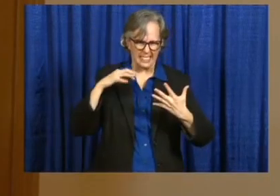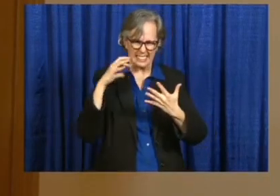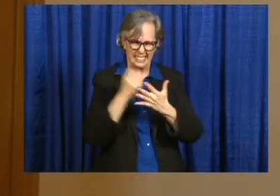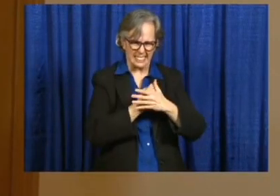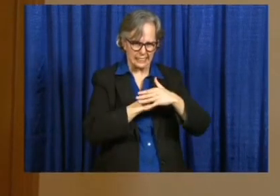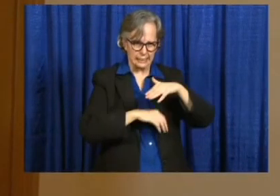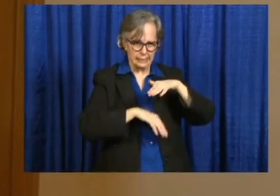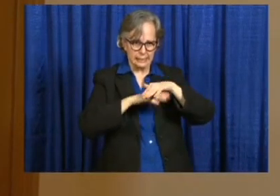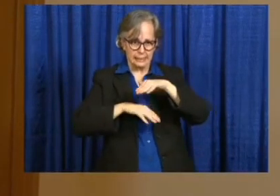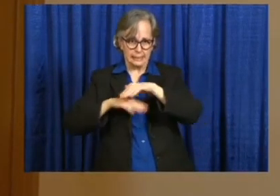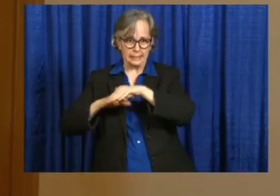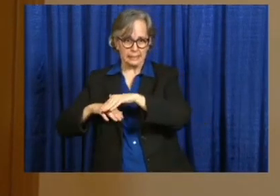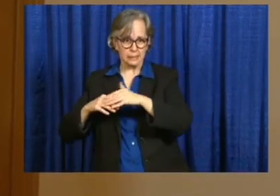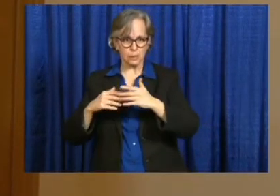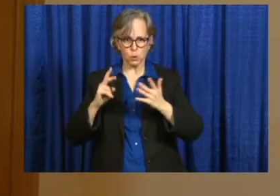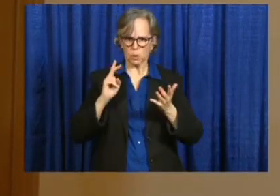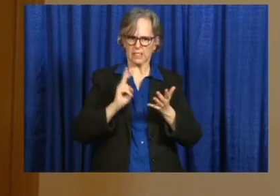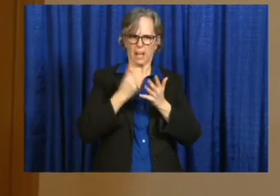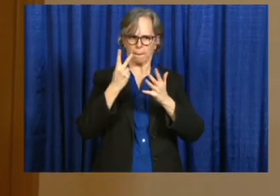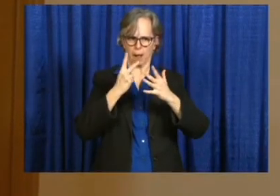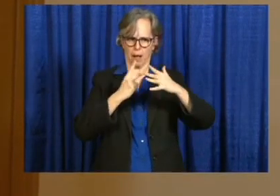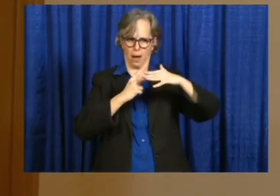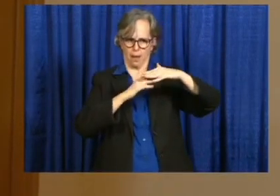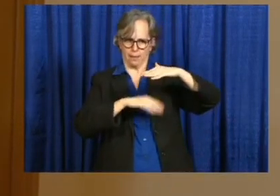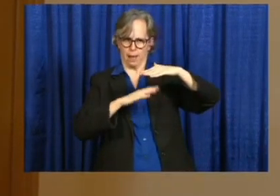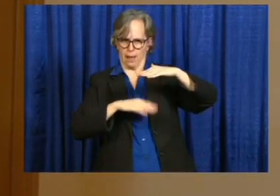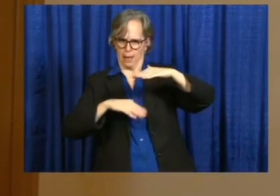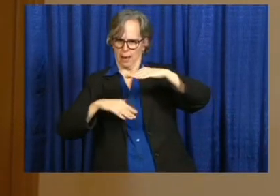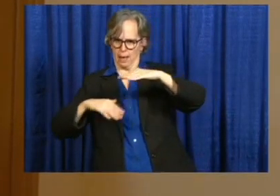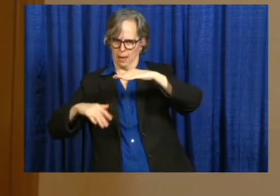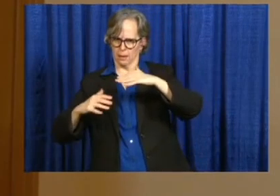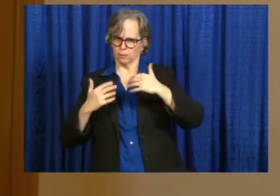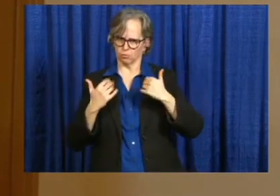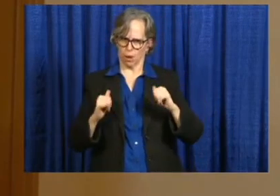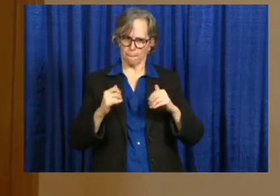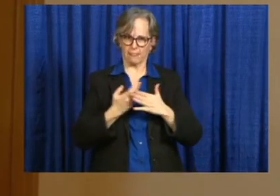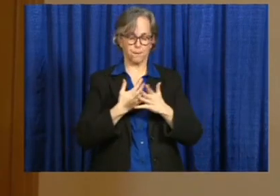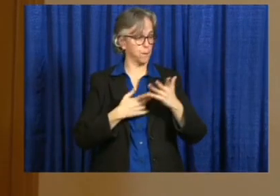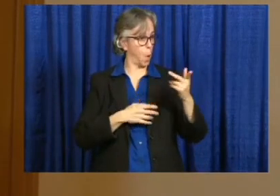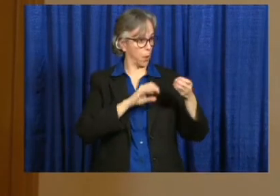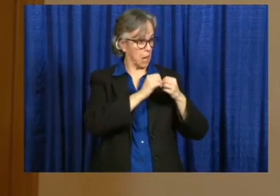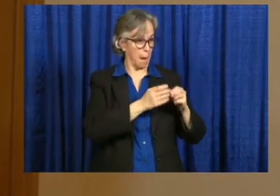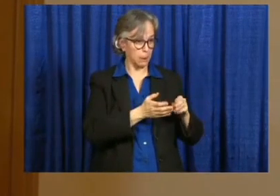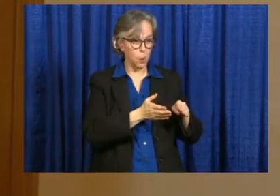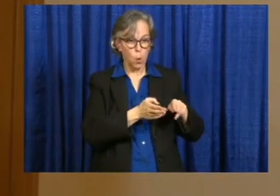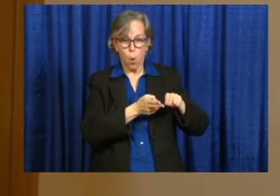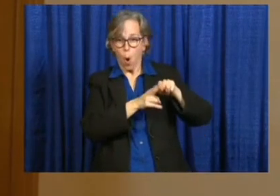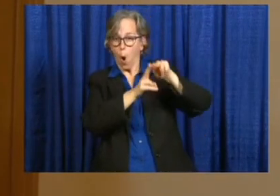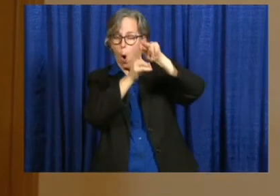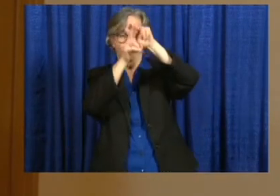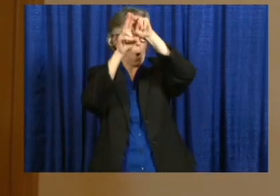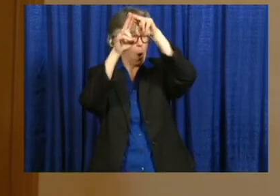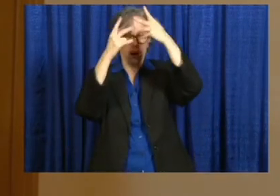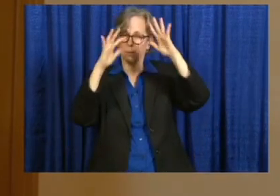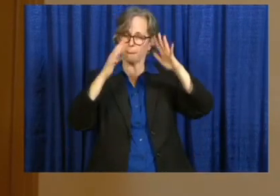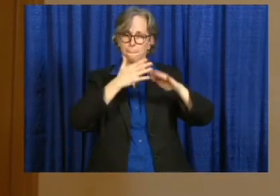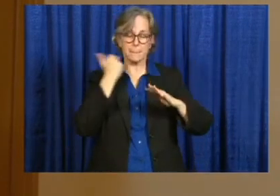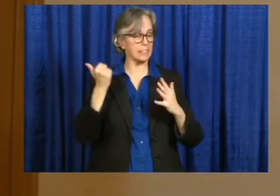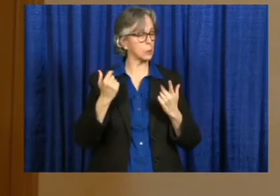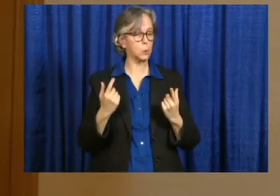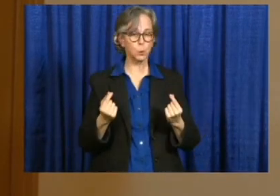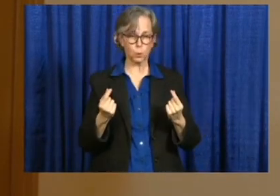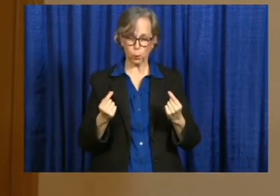That is the safest bet we can make at this point on having enough response to that. And